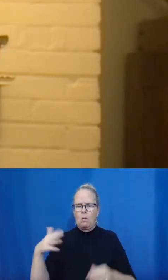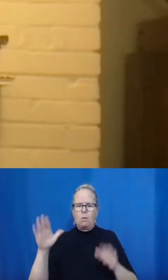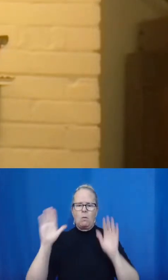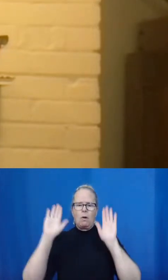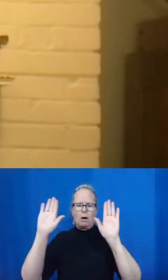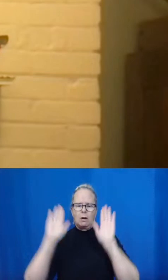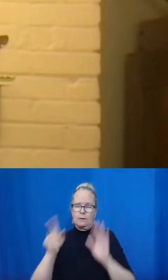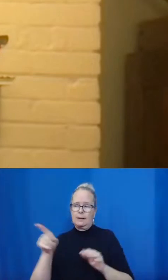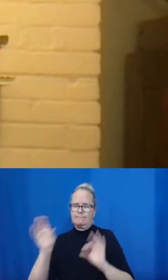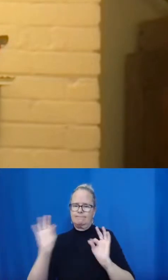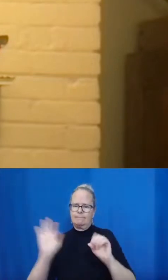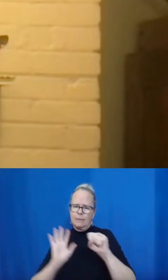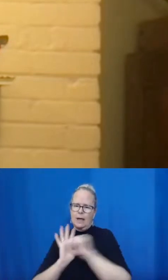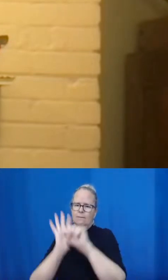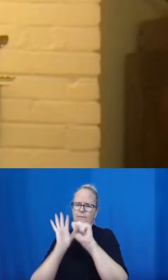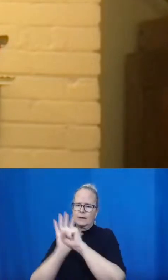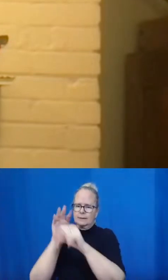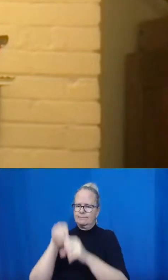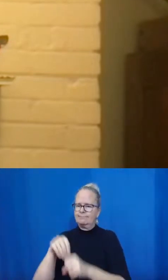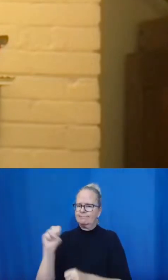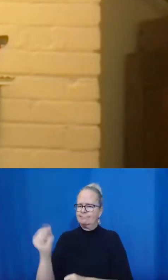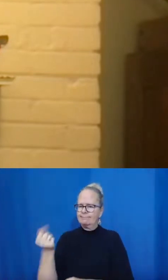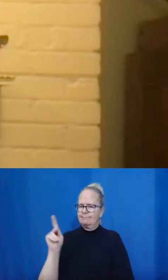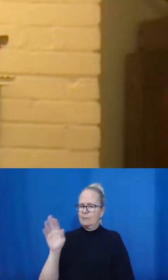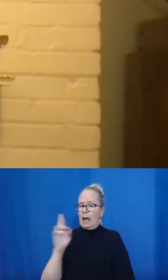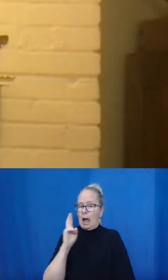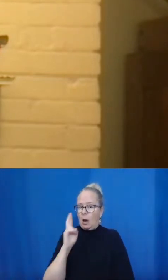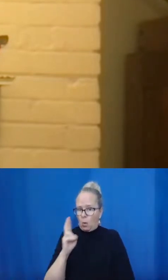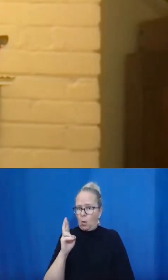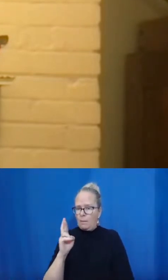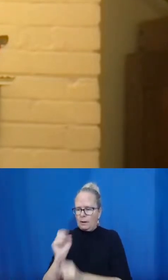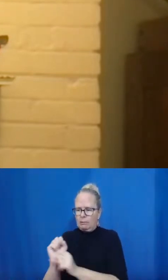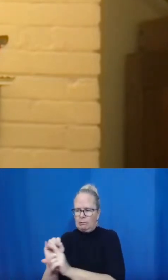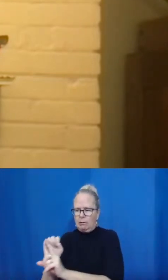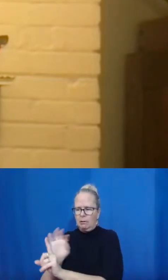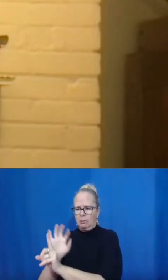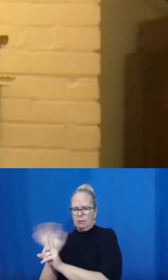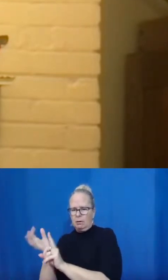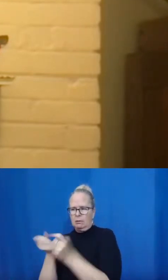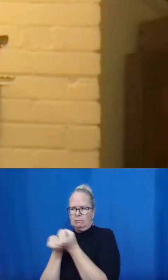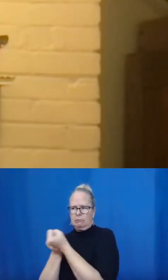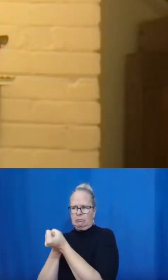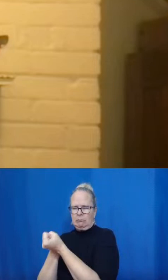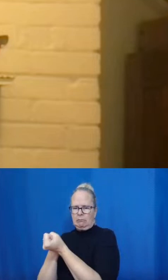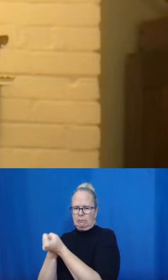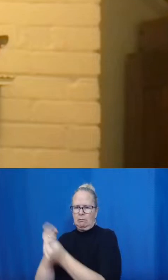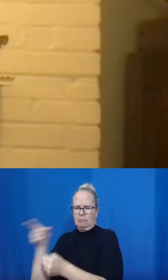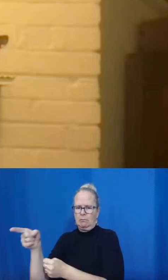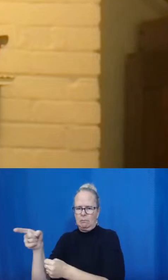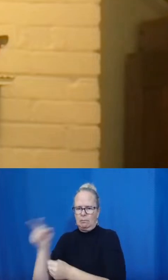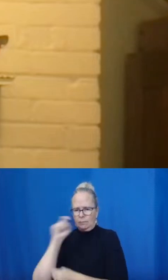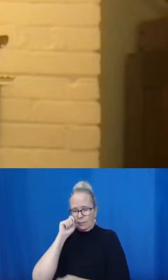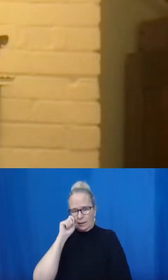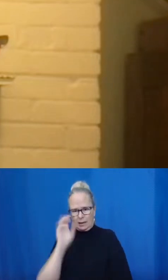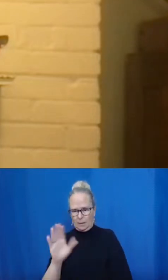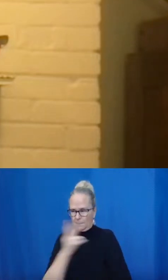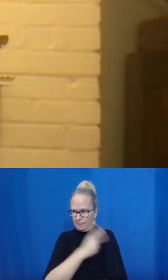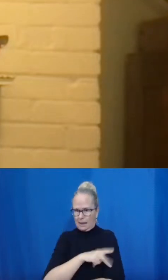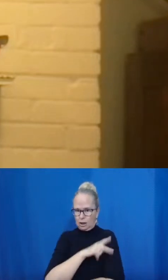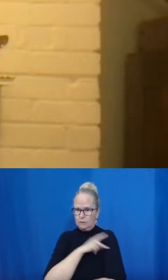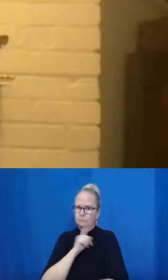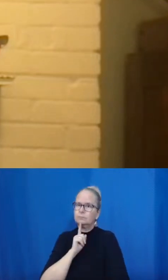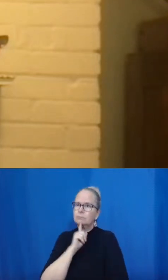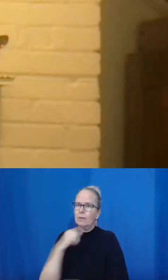in that province. And I sure hope a whole bunch of Saskatchewan doctors step up to advocate beside him, because, you know, your patients deserve